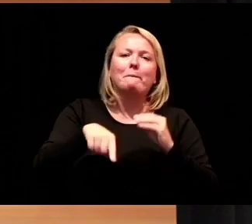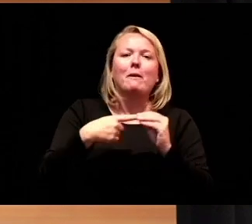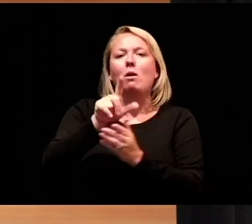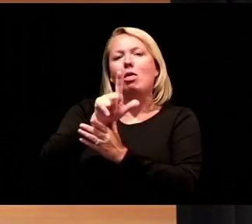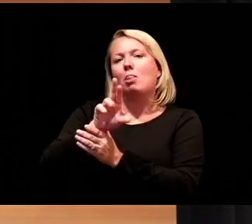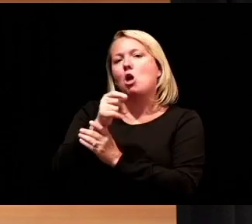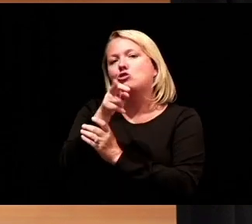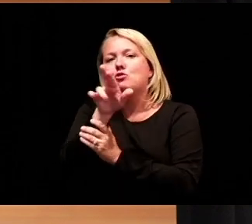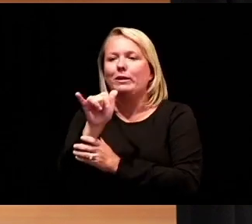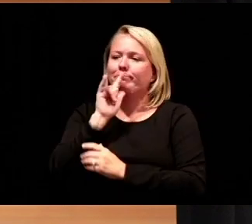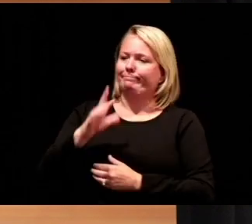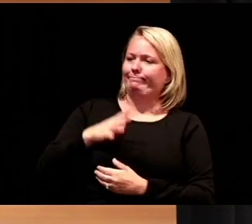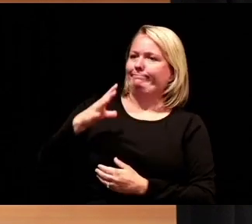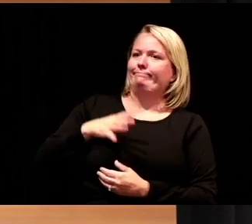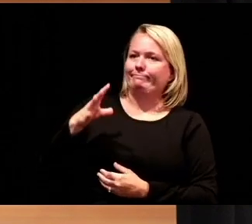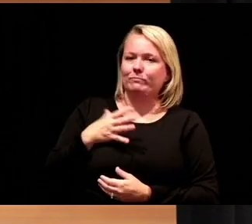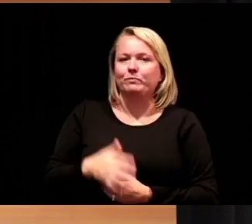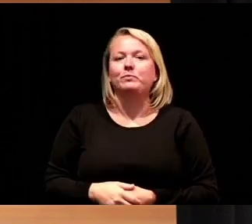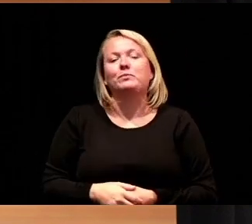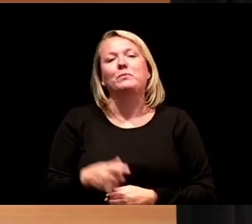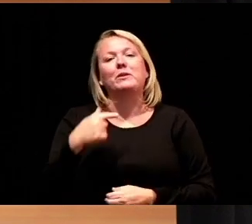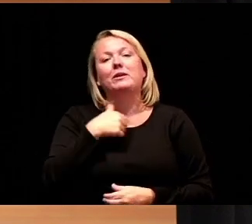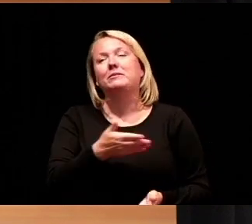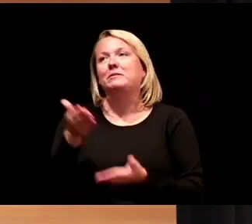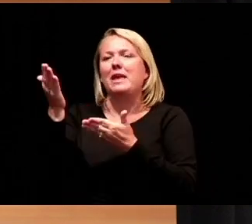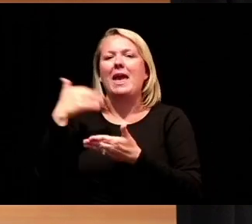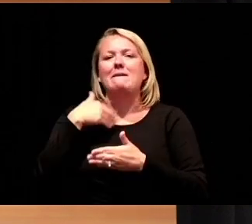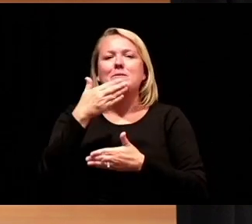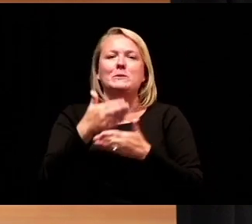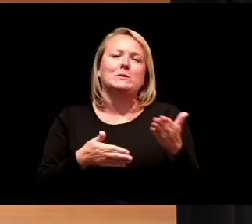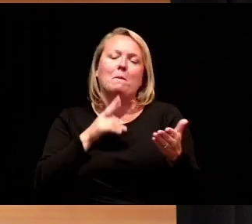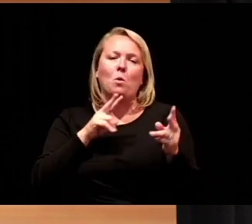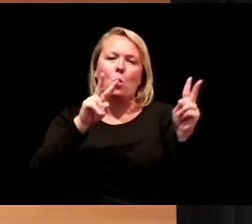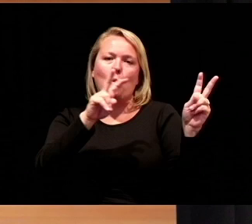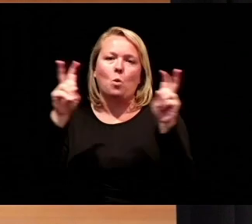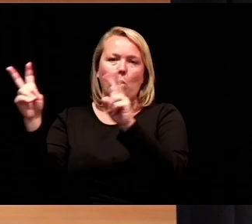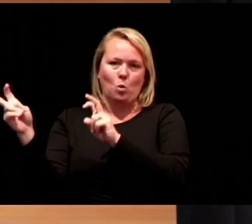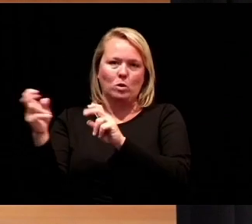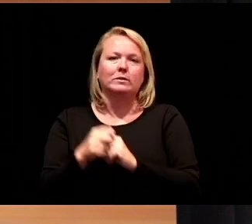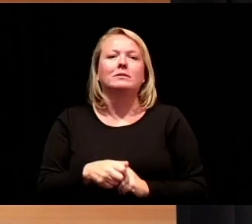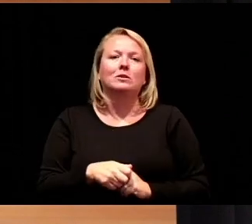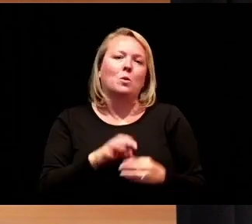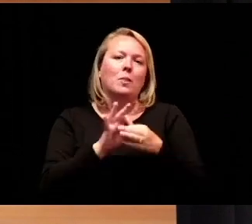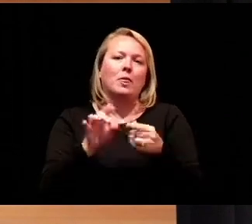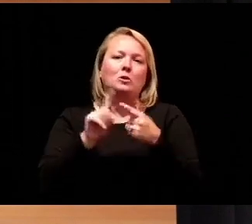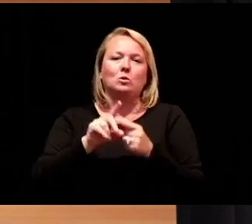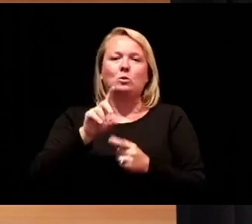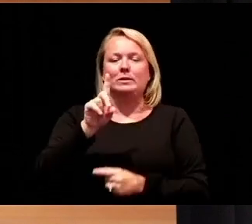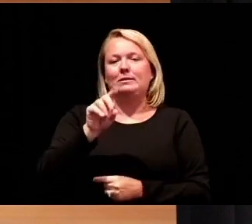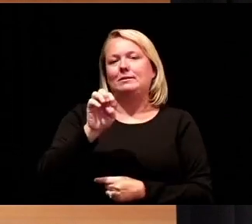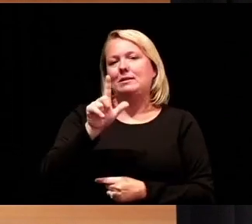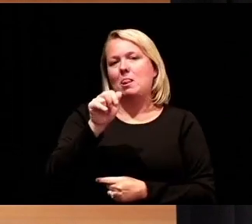to be excluded from humanity in some ways. And I'm kind of tempted to quote Mark Twain here, who said people who